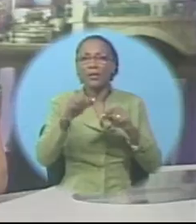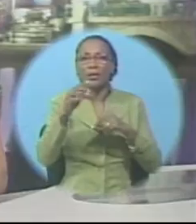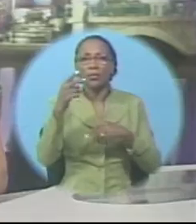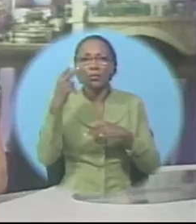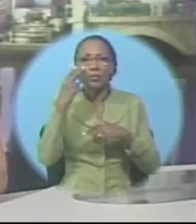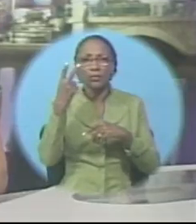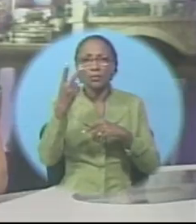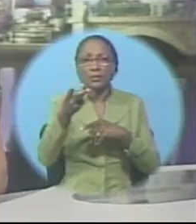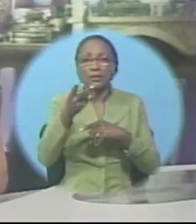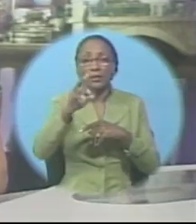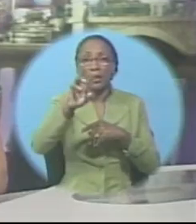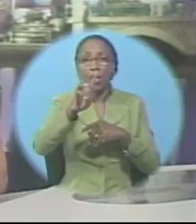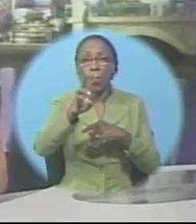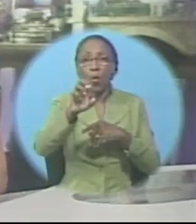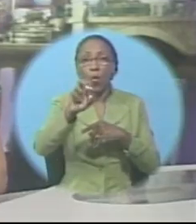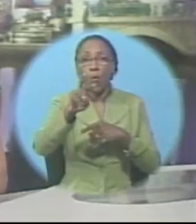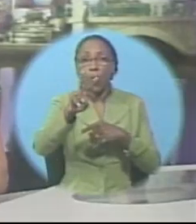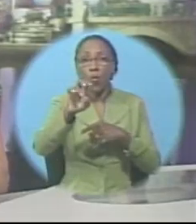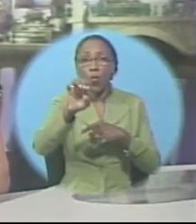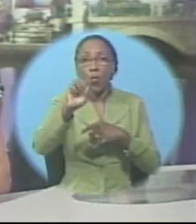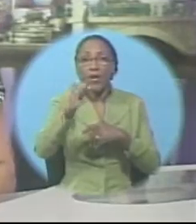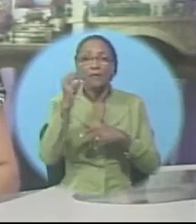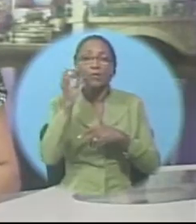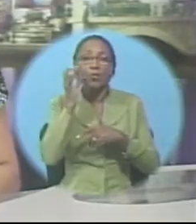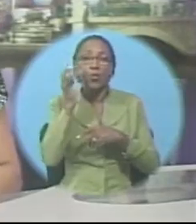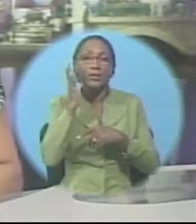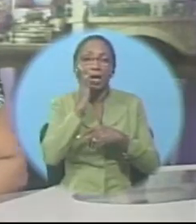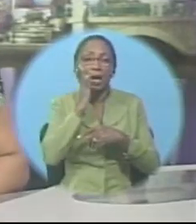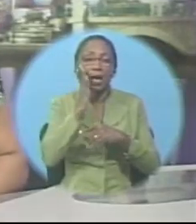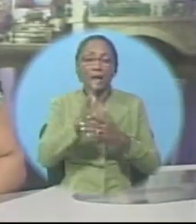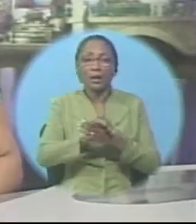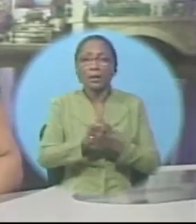the Waves Hotel and Spa at Prospect Bay in St. James.